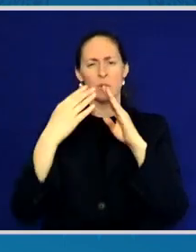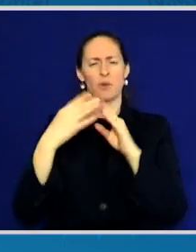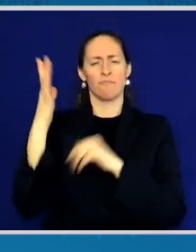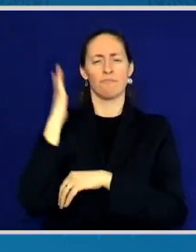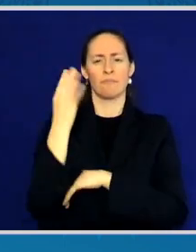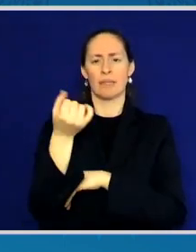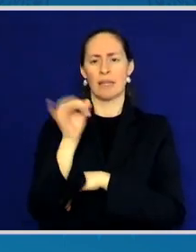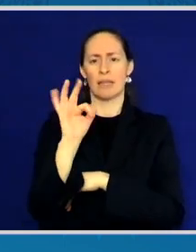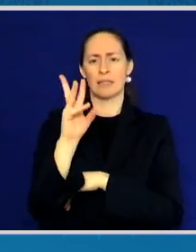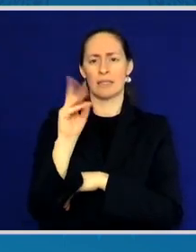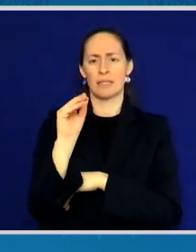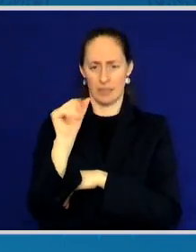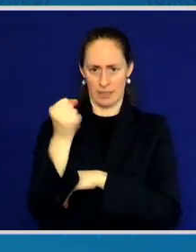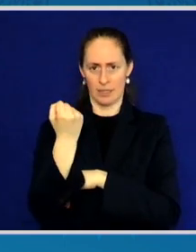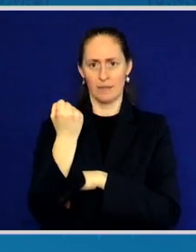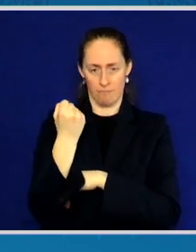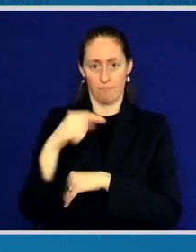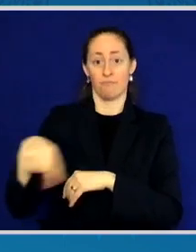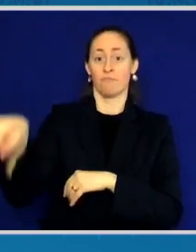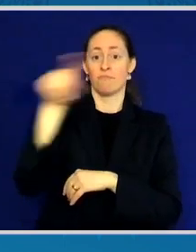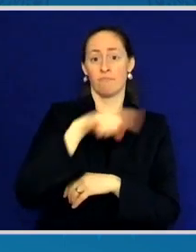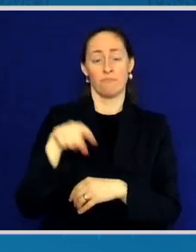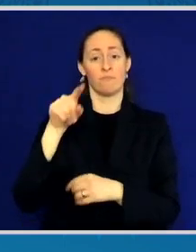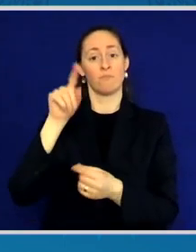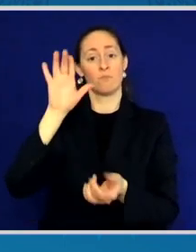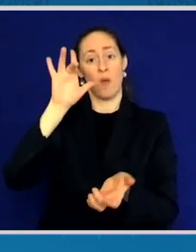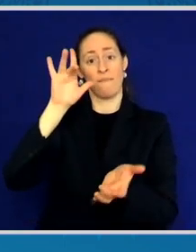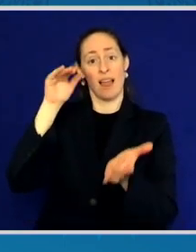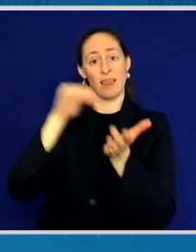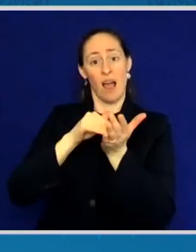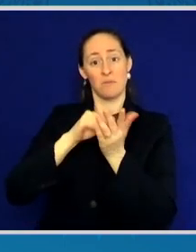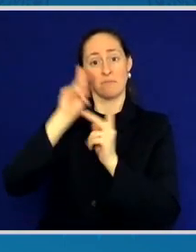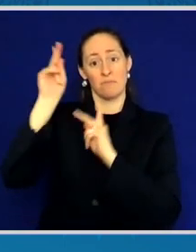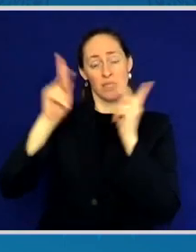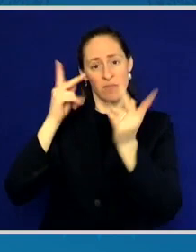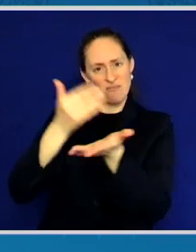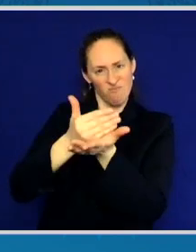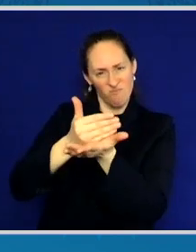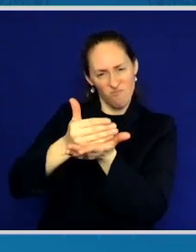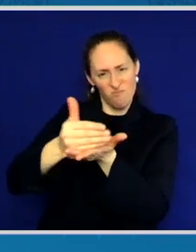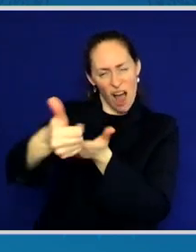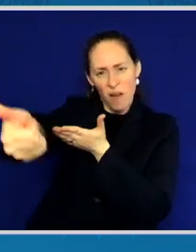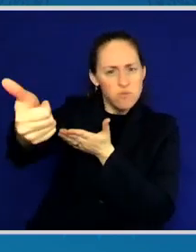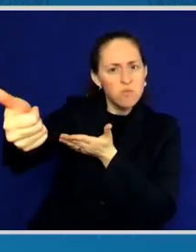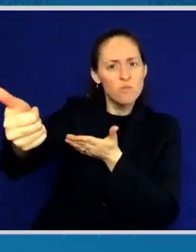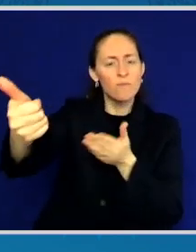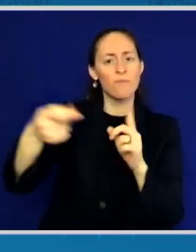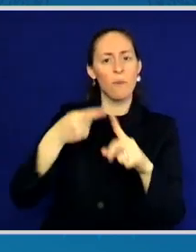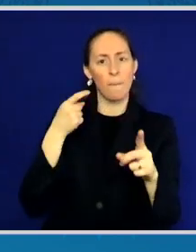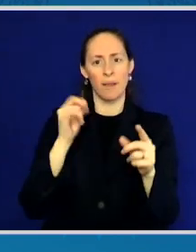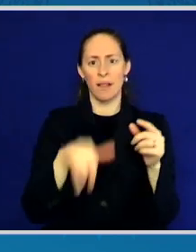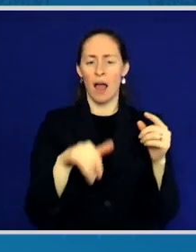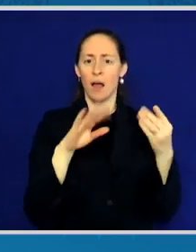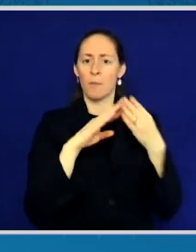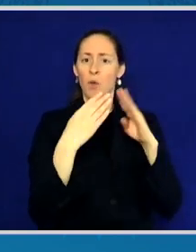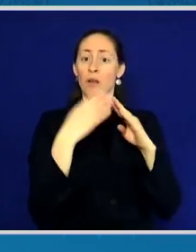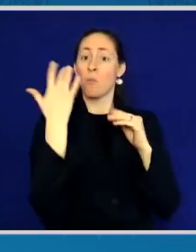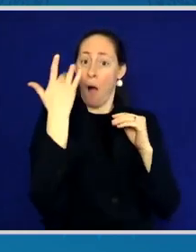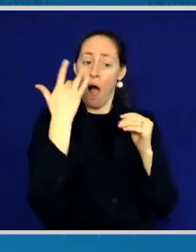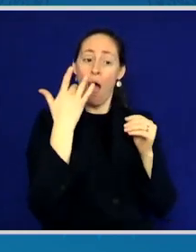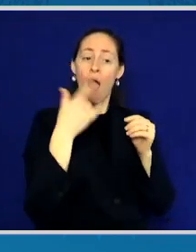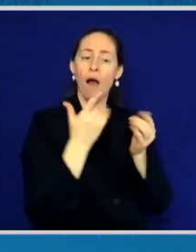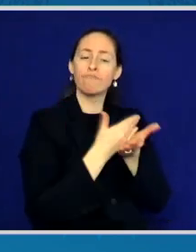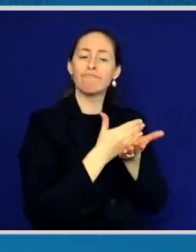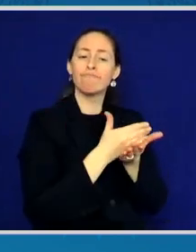for I-75. Now, on the other hand, when you think about wealth sharing, issue 7, when I think about first and